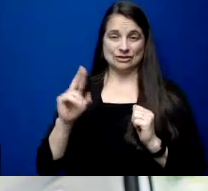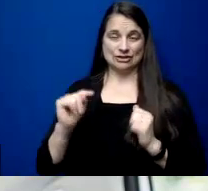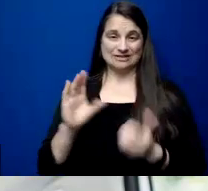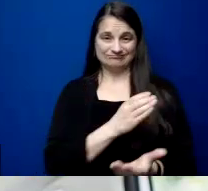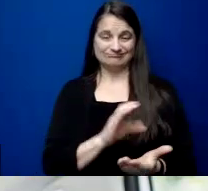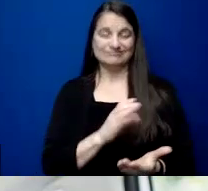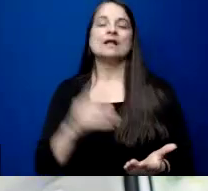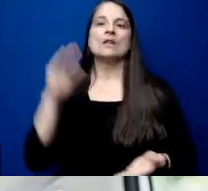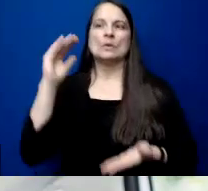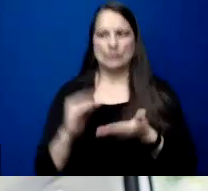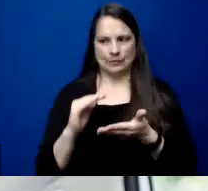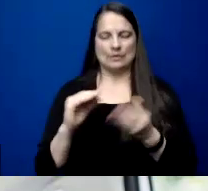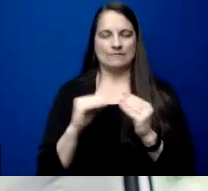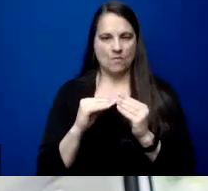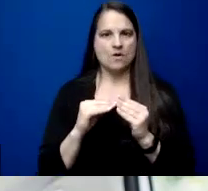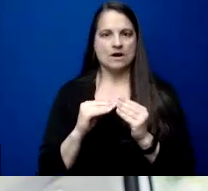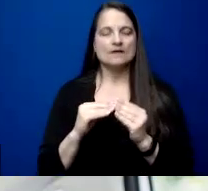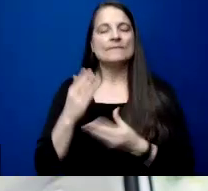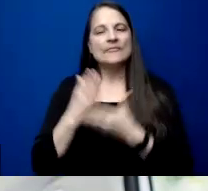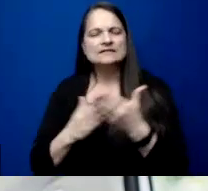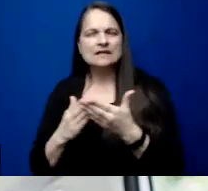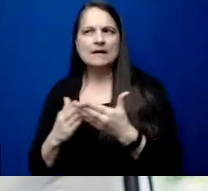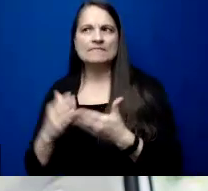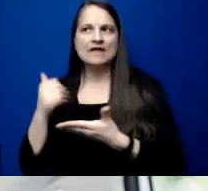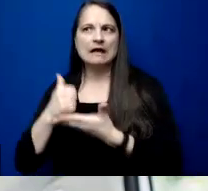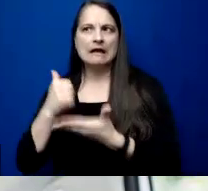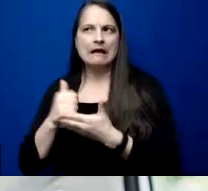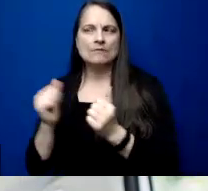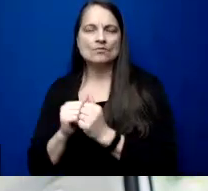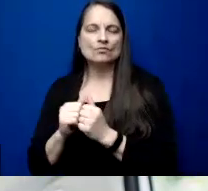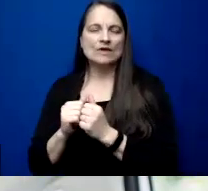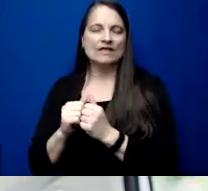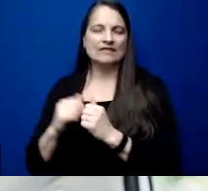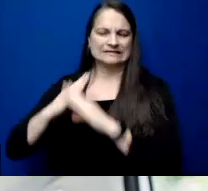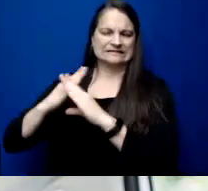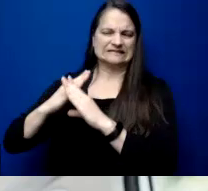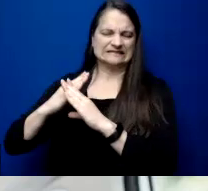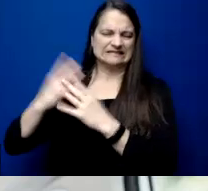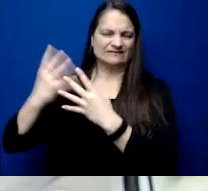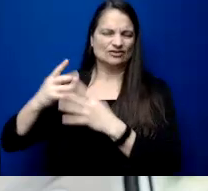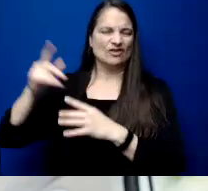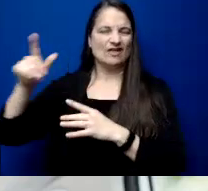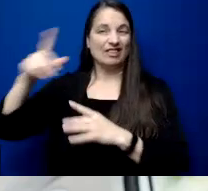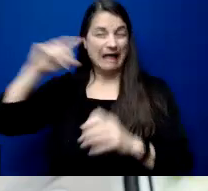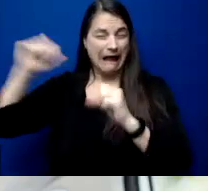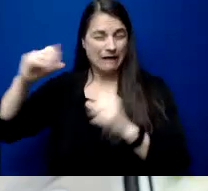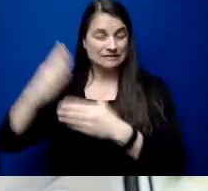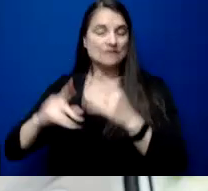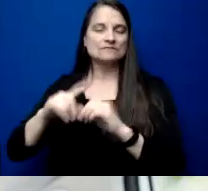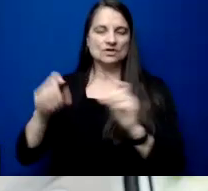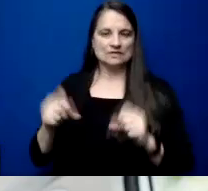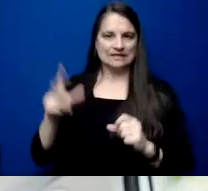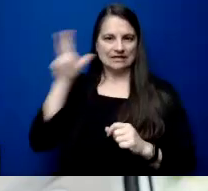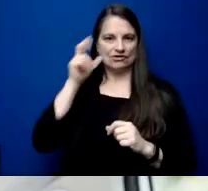being used to help with like filtering out like the louder sounds, but you can still hear conversational sounds. And they also make them in